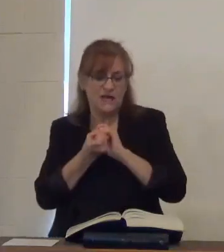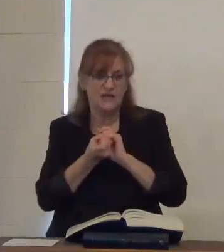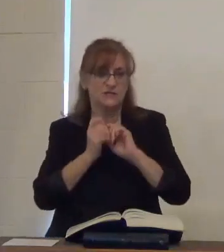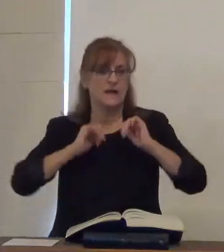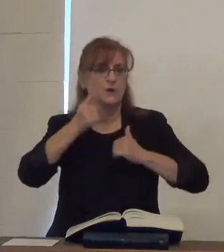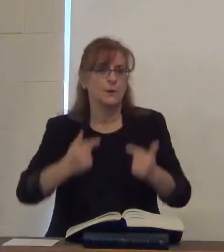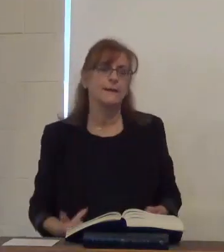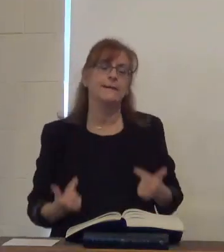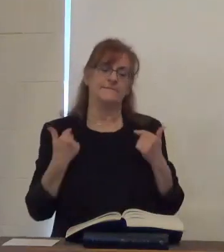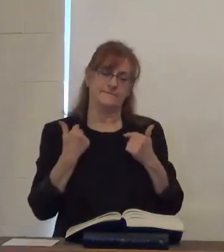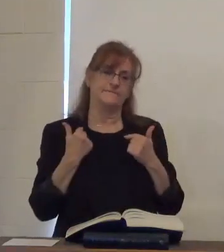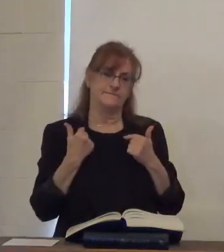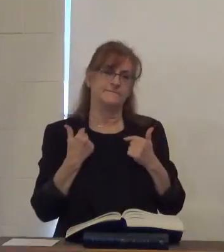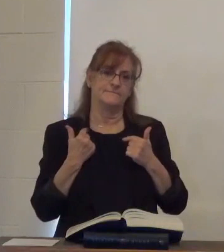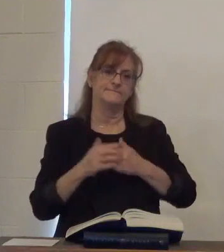that you live.